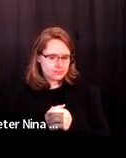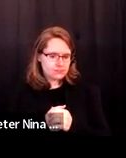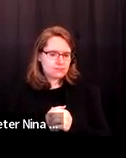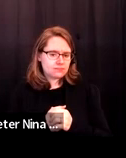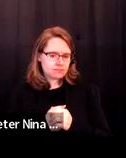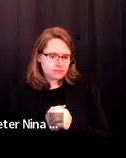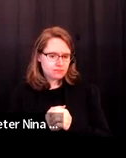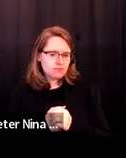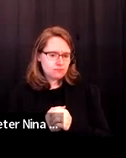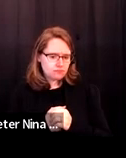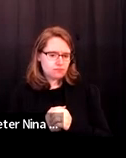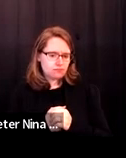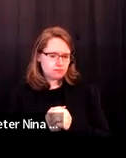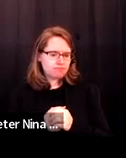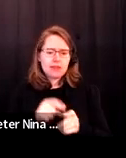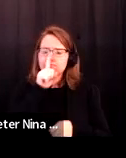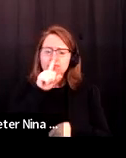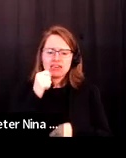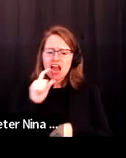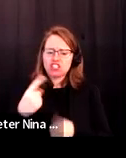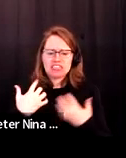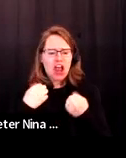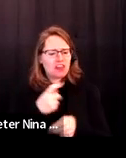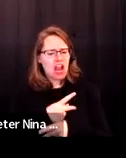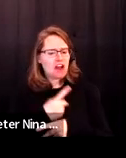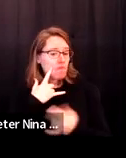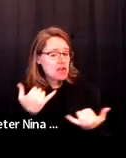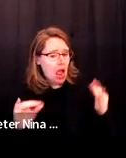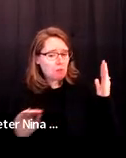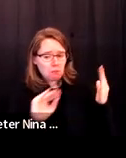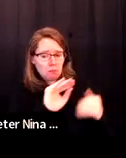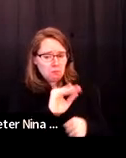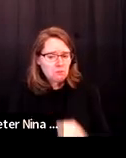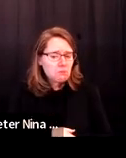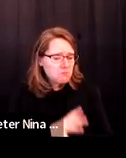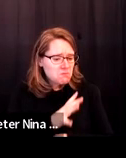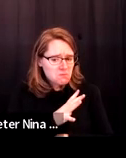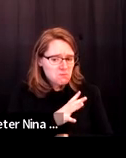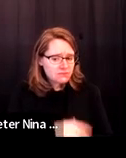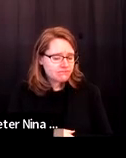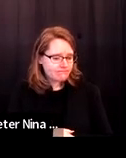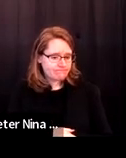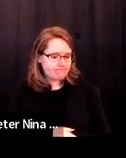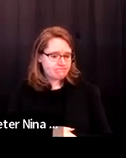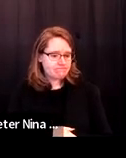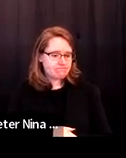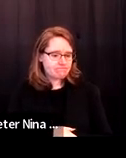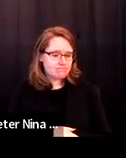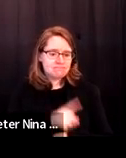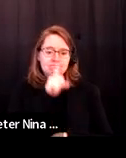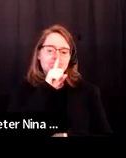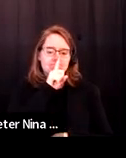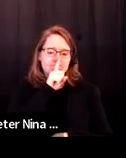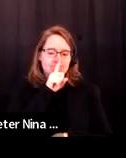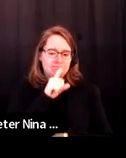it's broader than just healthcare, but yeah, for now it can sit up there. Again, I'm not falling on my sword on this by any means,